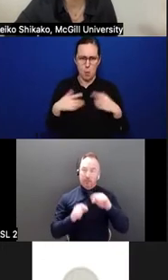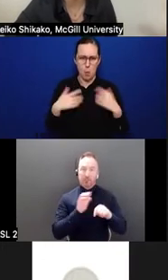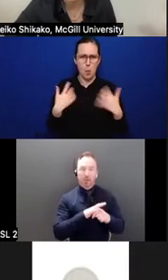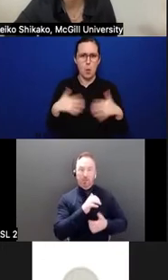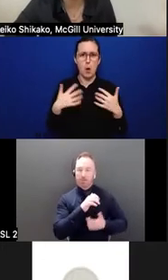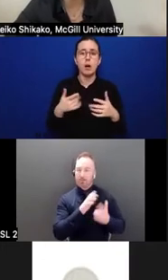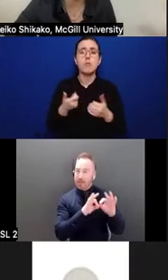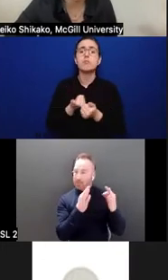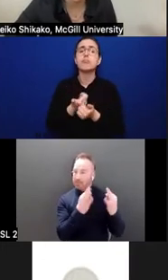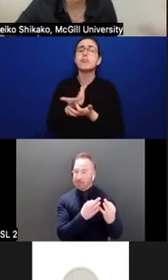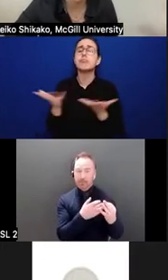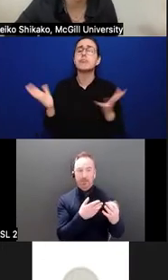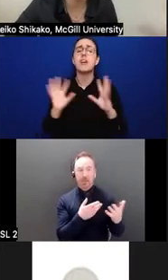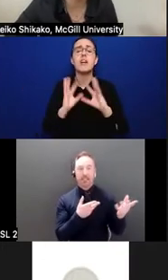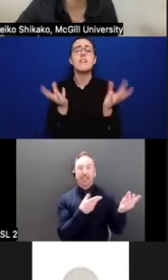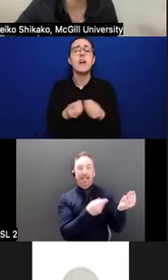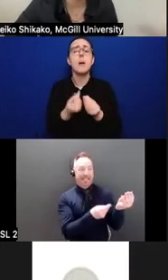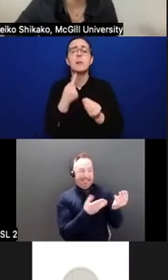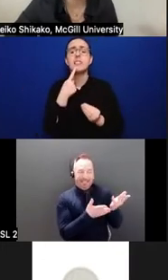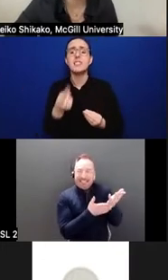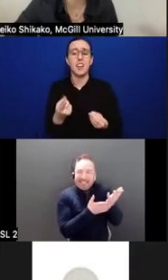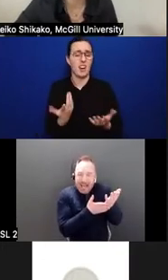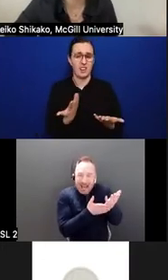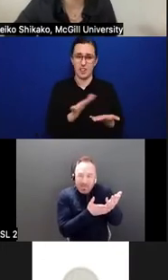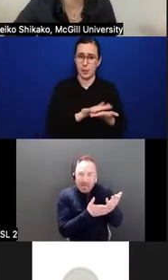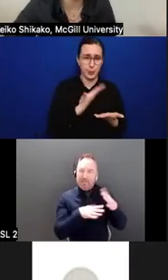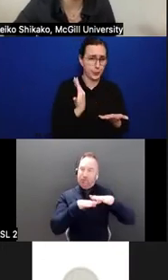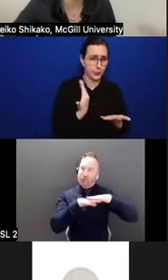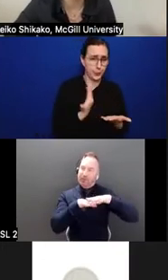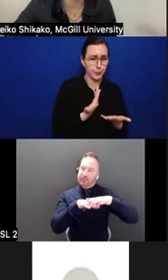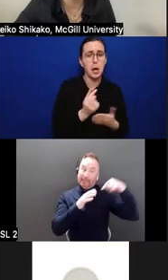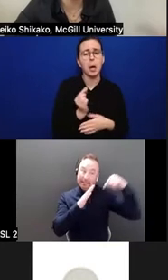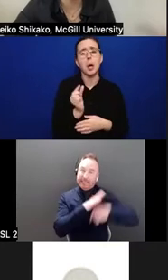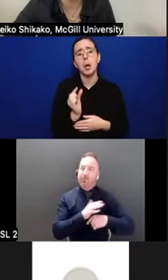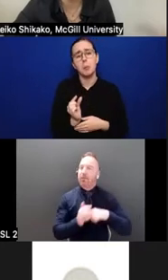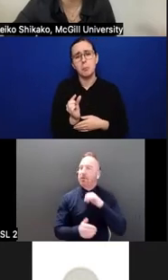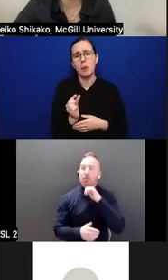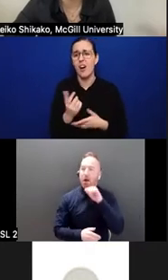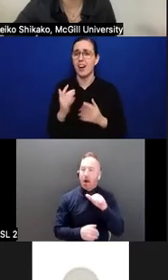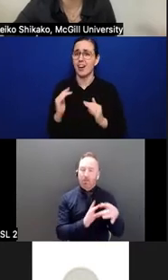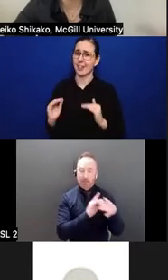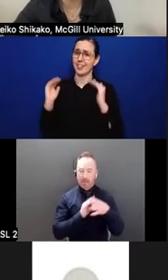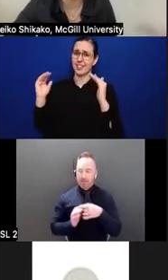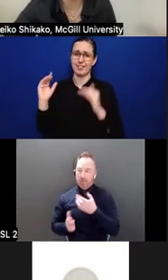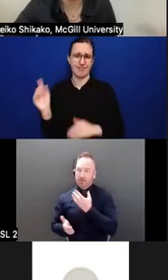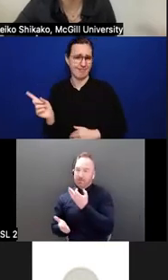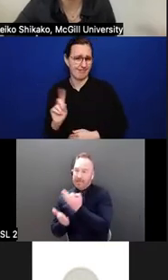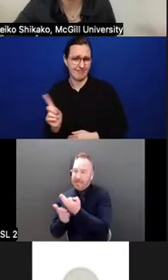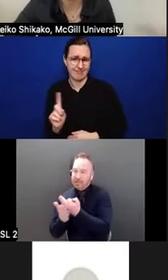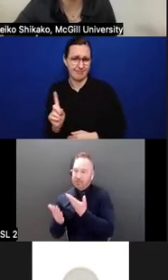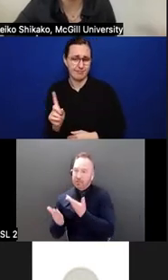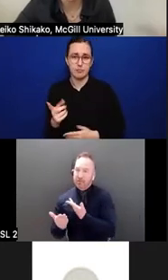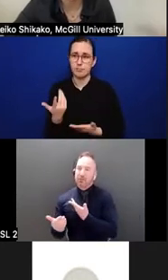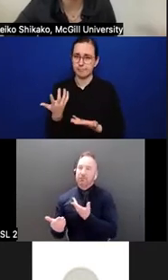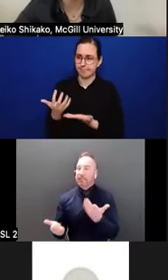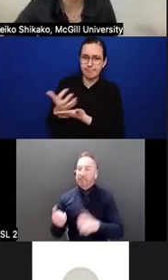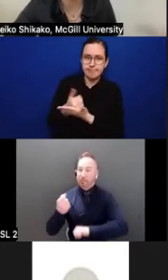or some, but not enough information about financial help and technology available for them while they were